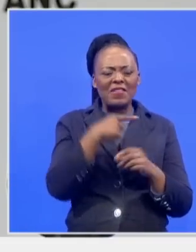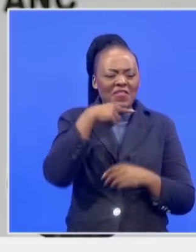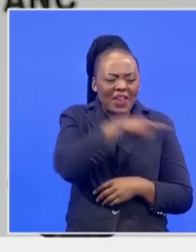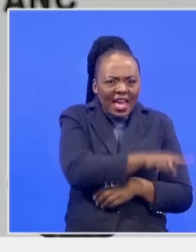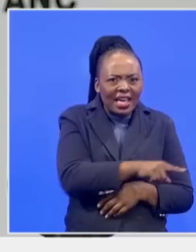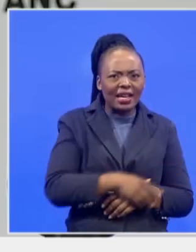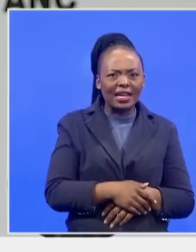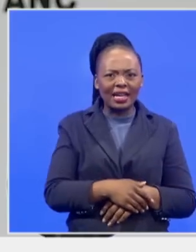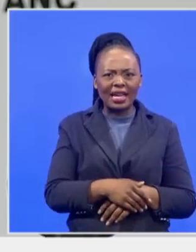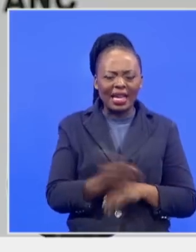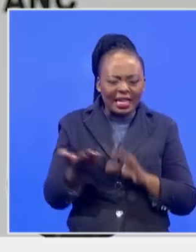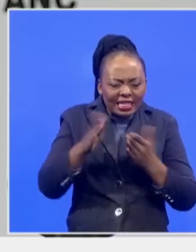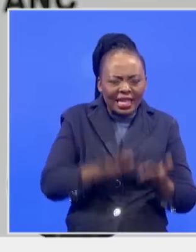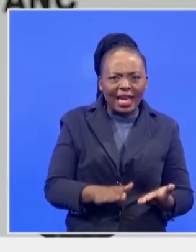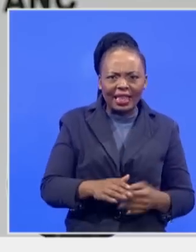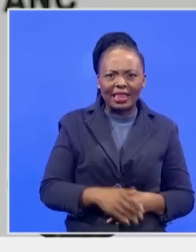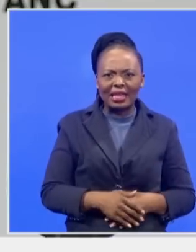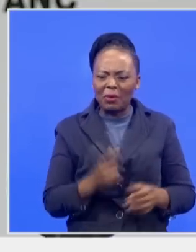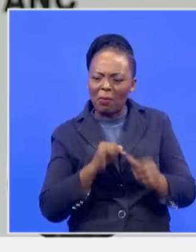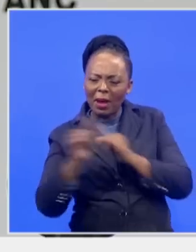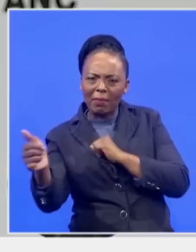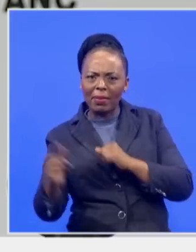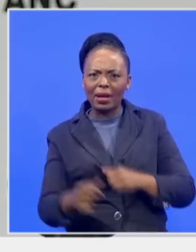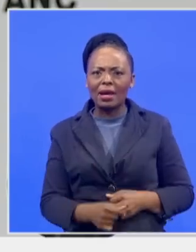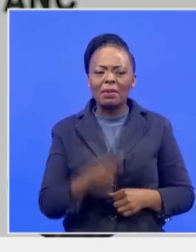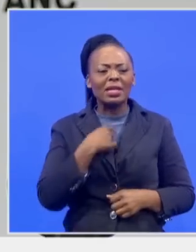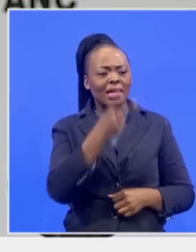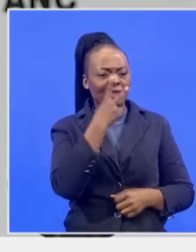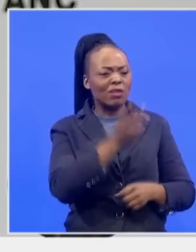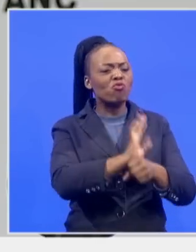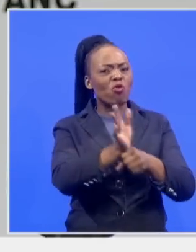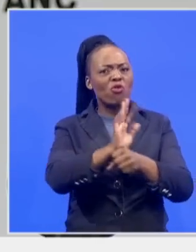everywhere. That somebody has faked their